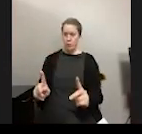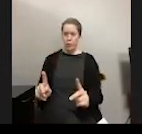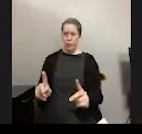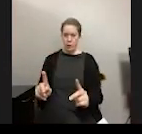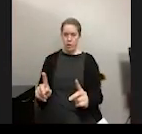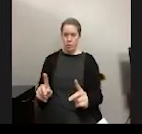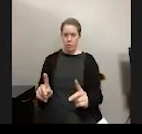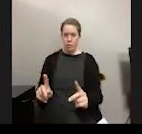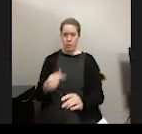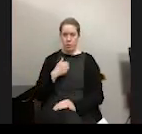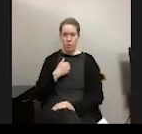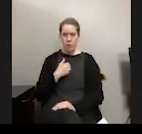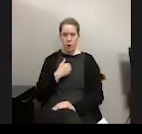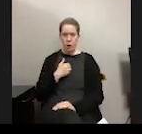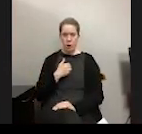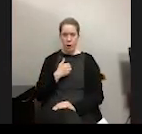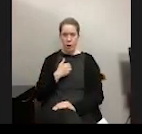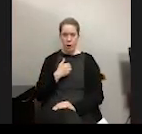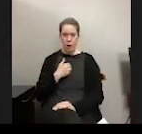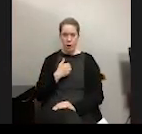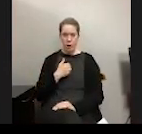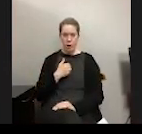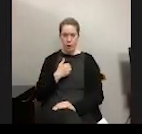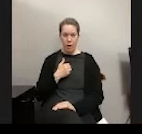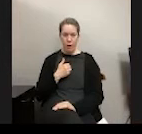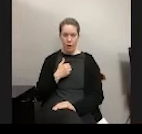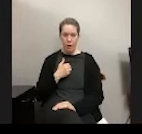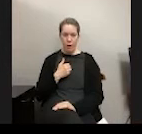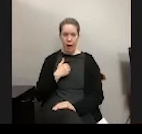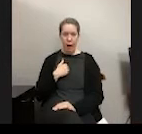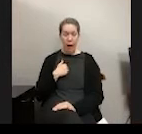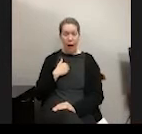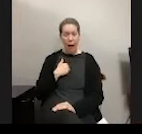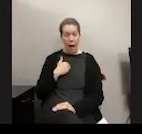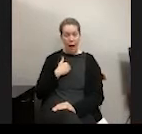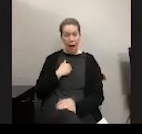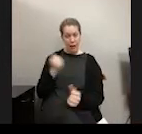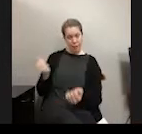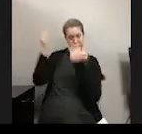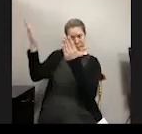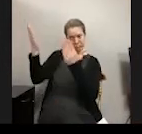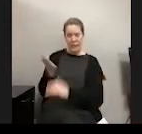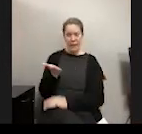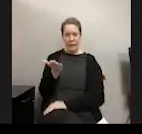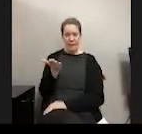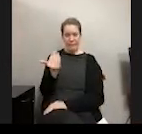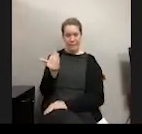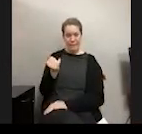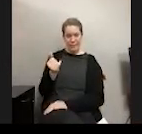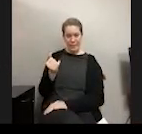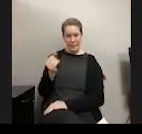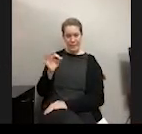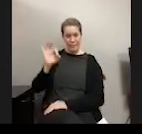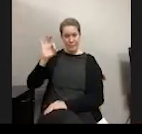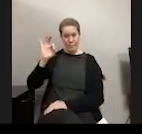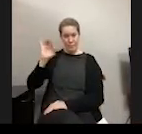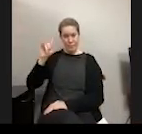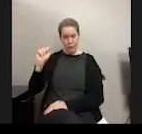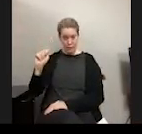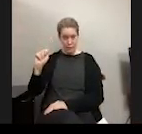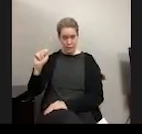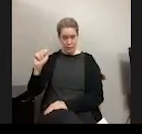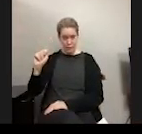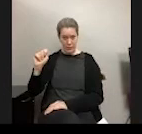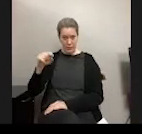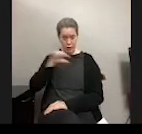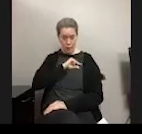a 15-foot queen. Patrick McCauley and the team had me up to 26. So that for me, I was like, yes, this is my